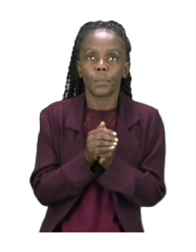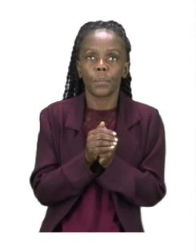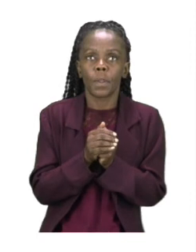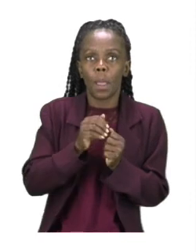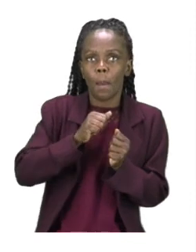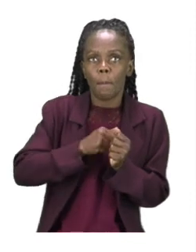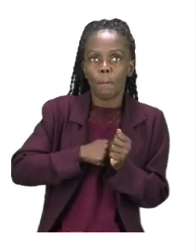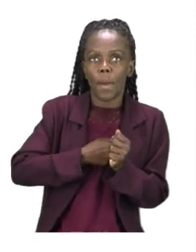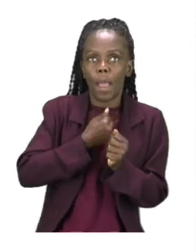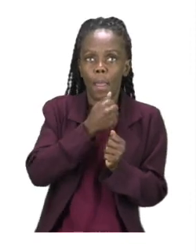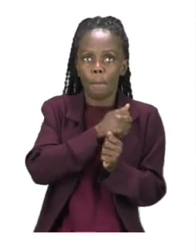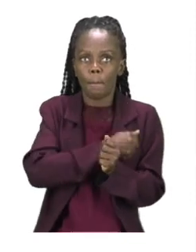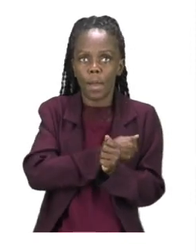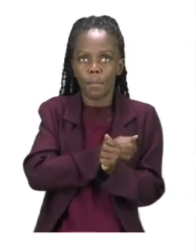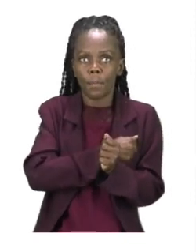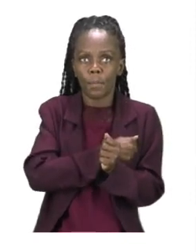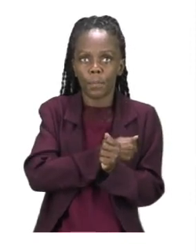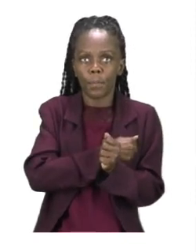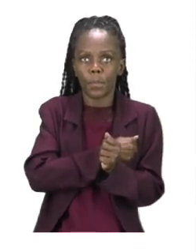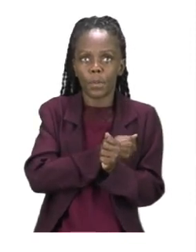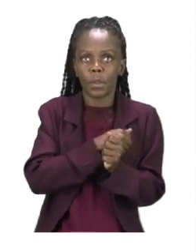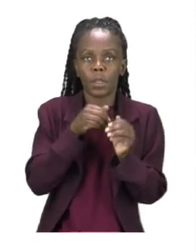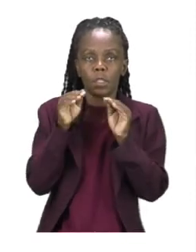My mom was teaching me.